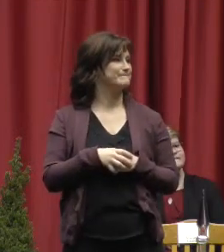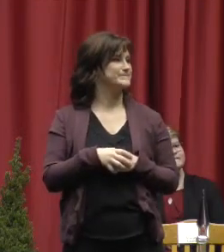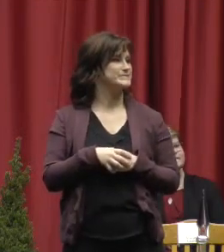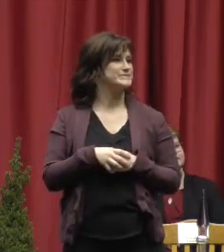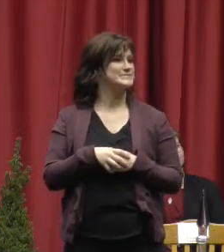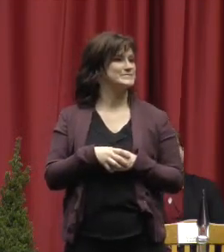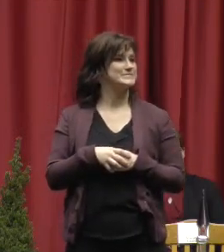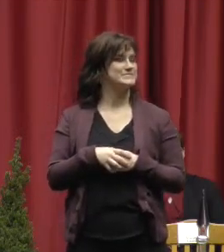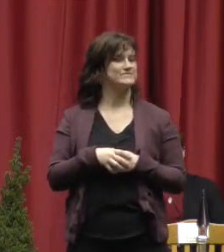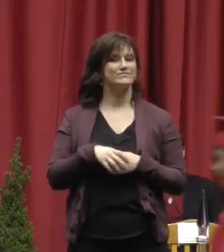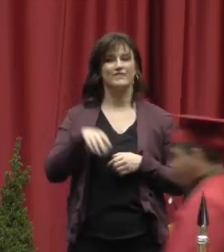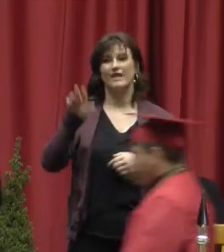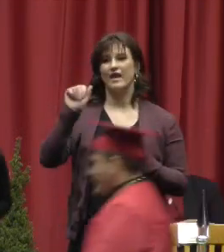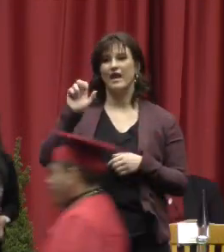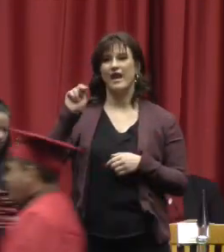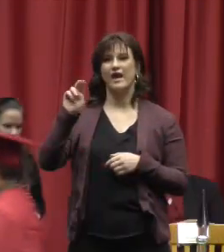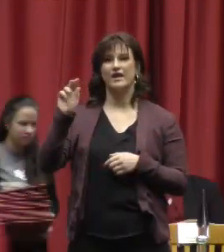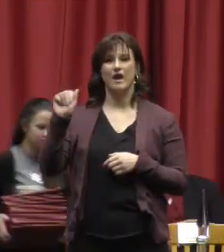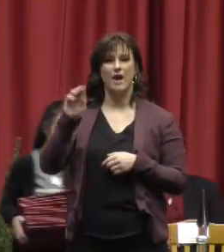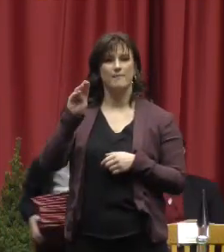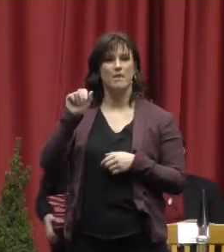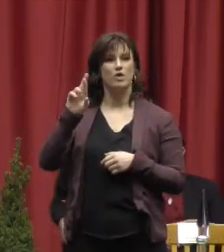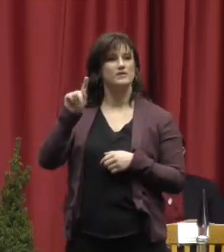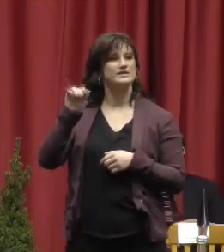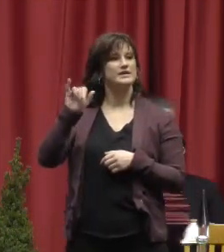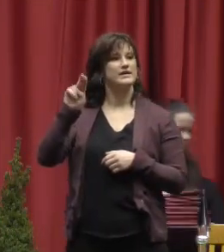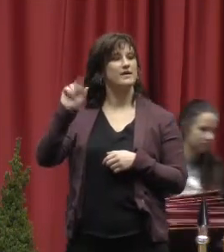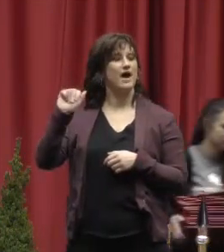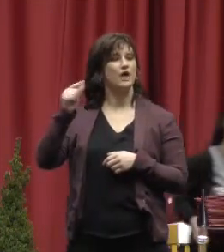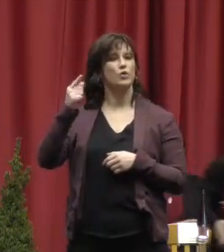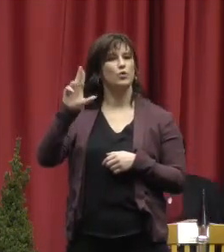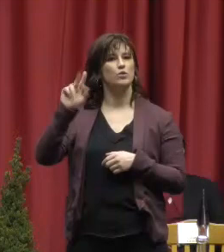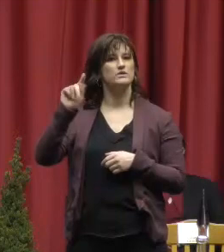Anna Martina Hurtado,